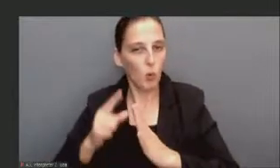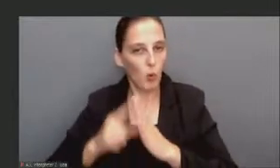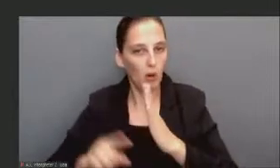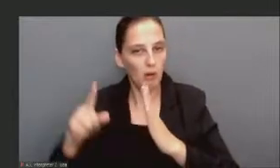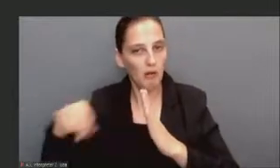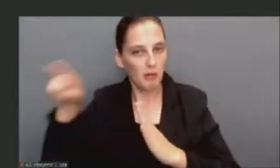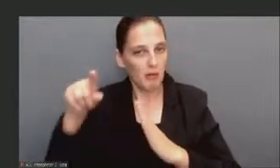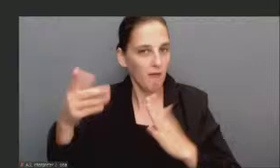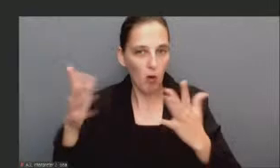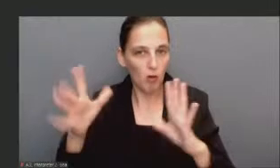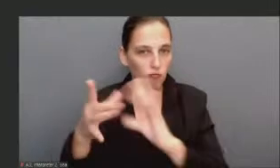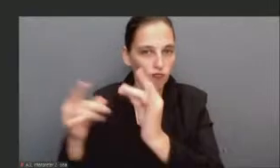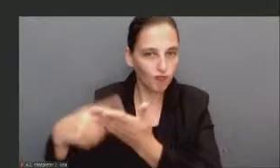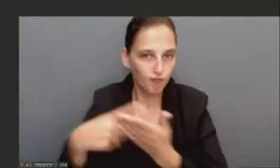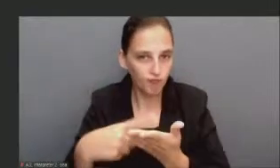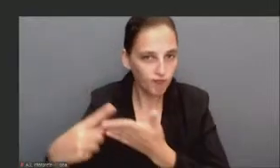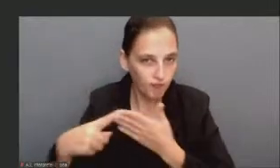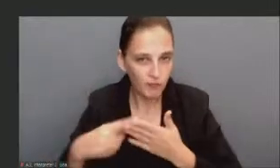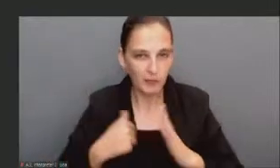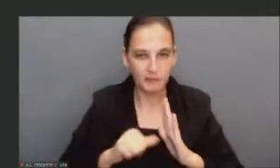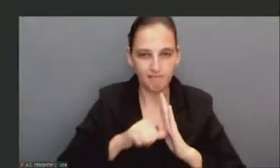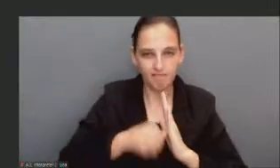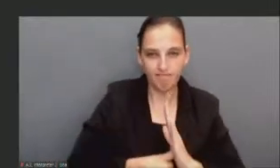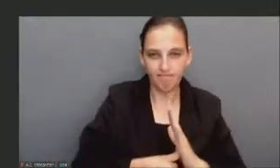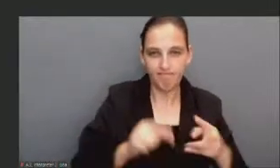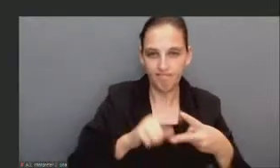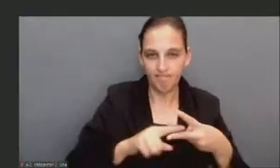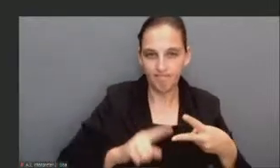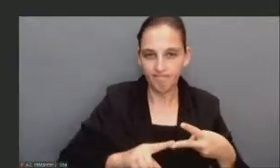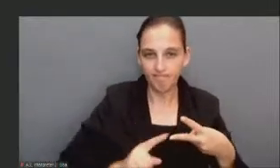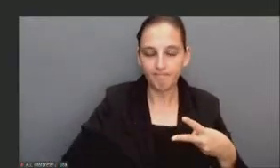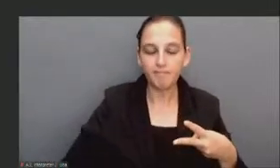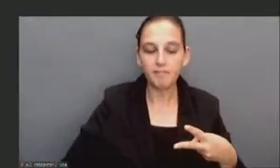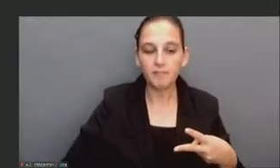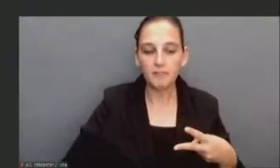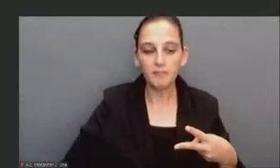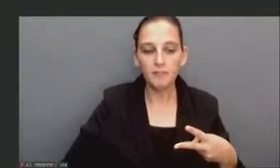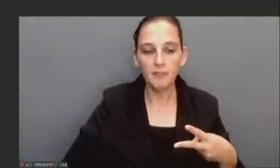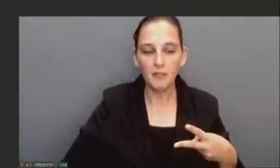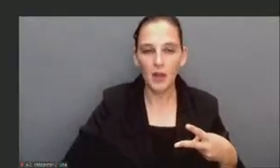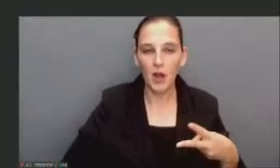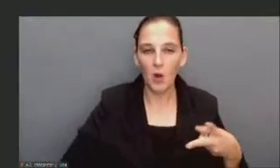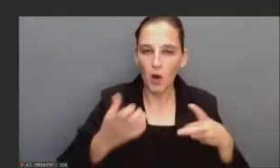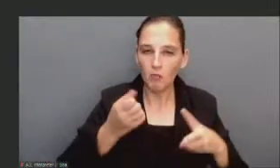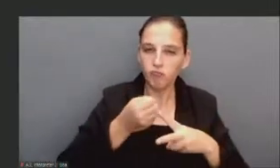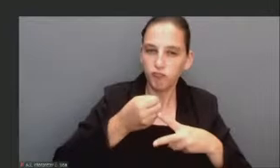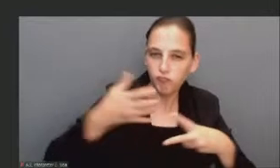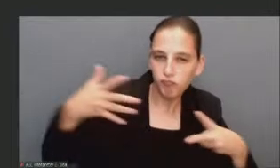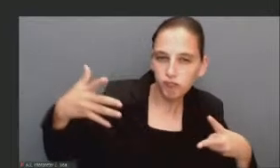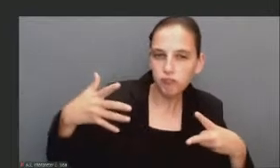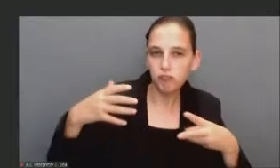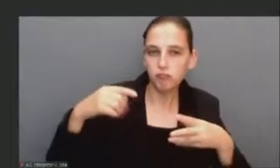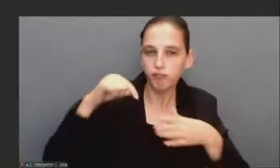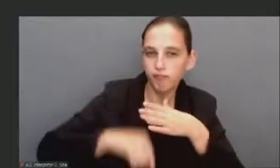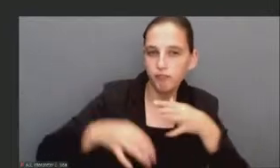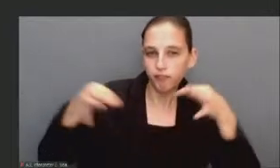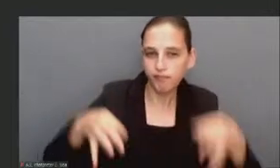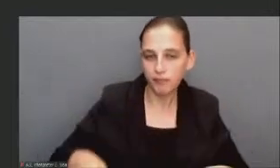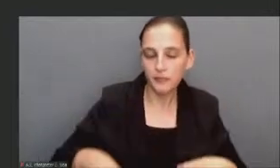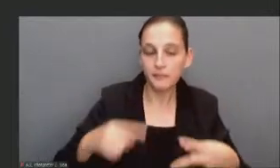earlier in the meeting, but a couple of things I want to bring out more fully. First, on the testing